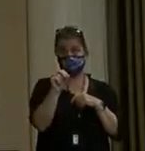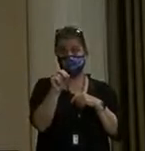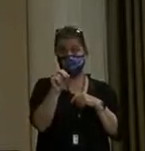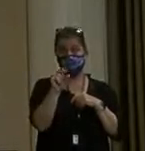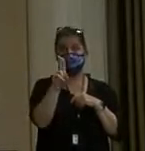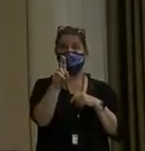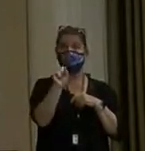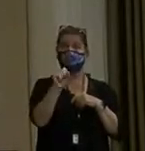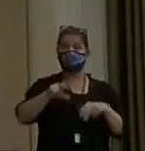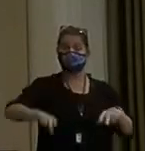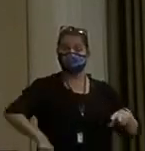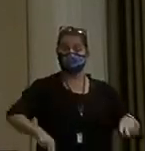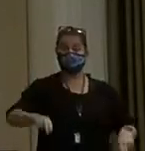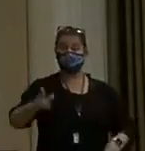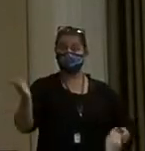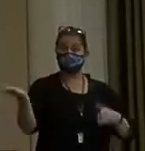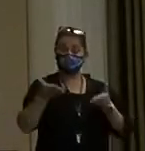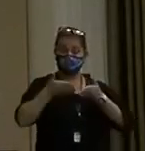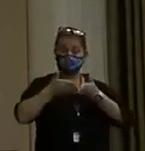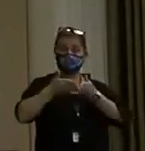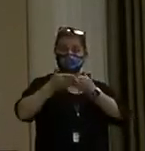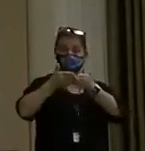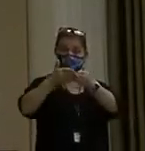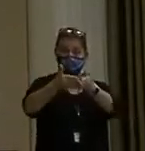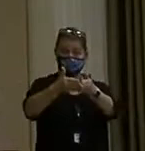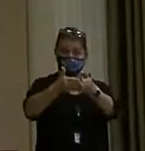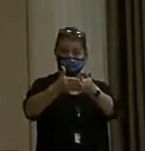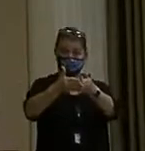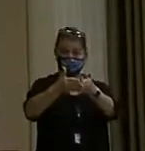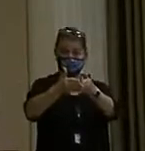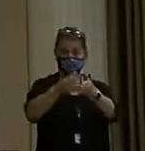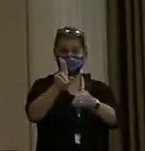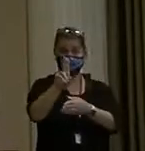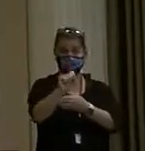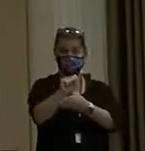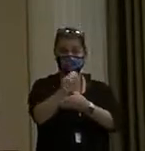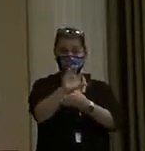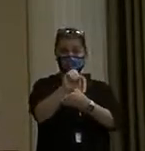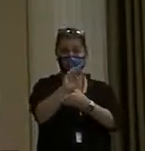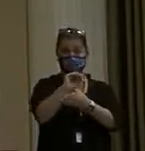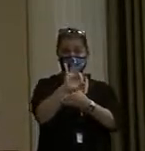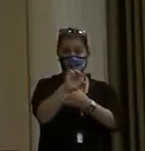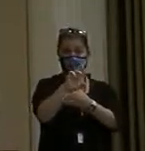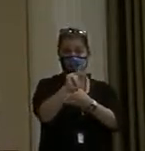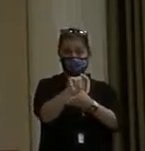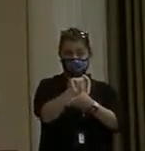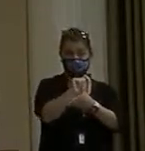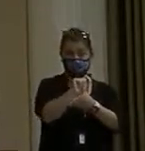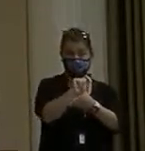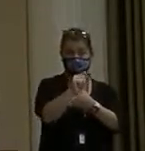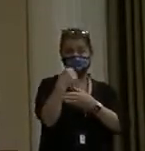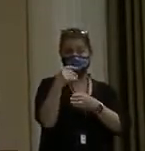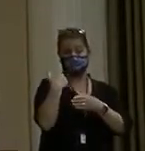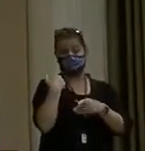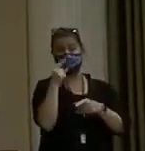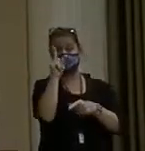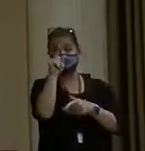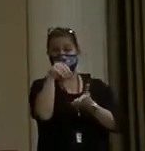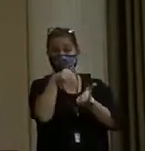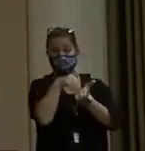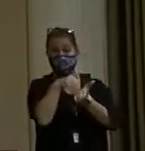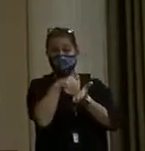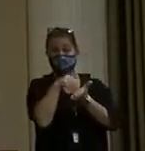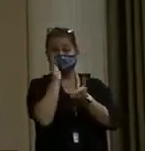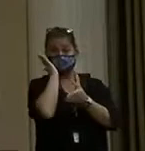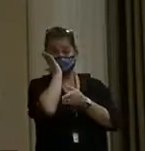the U.S. Navy brought in the USNS Comfort, which had 1,000 beds. And then over in the Javits